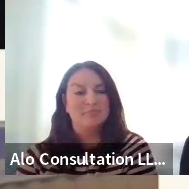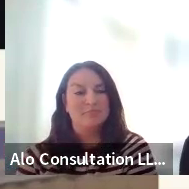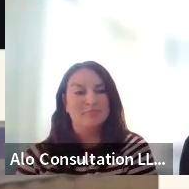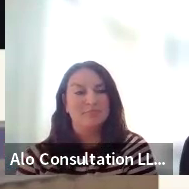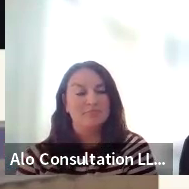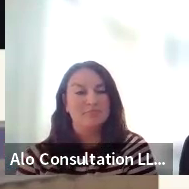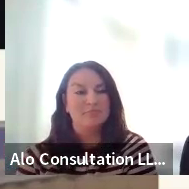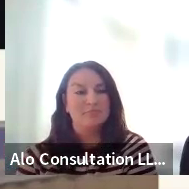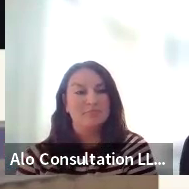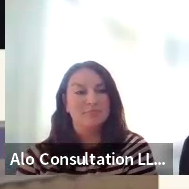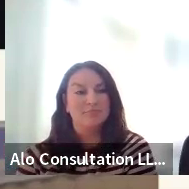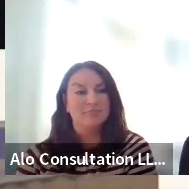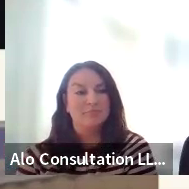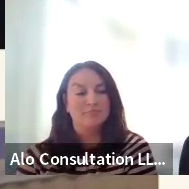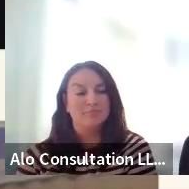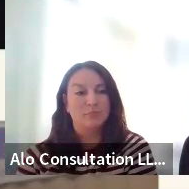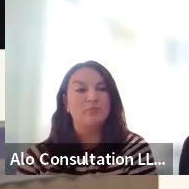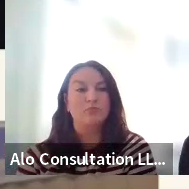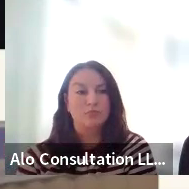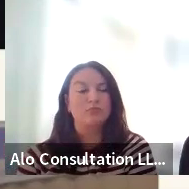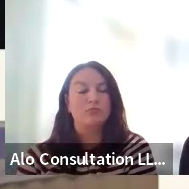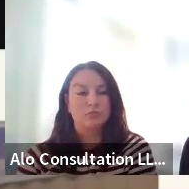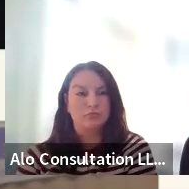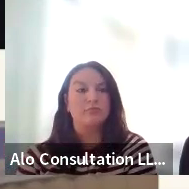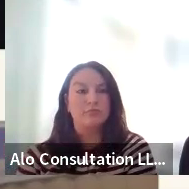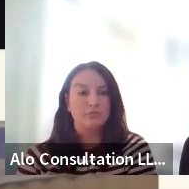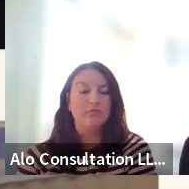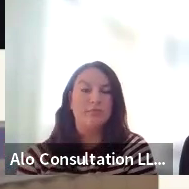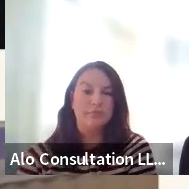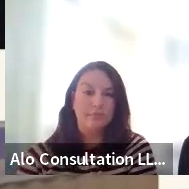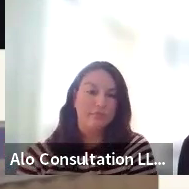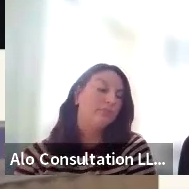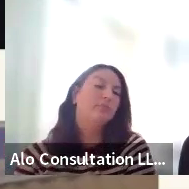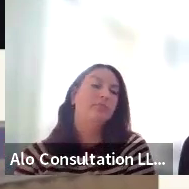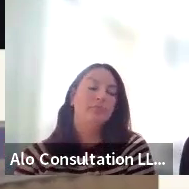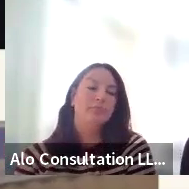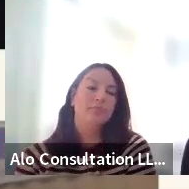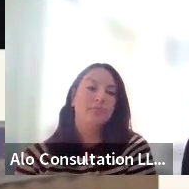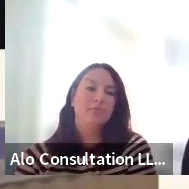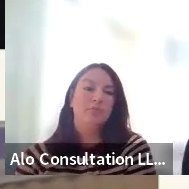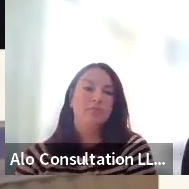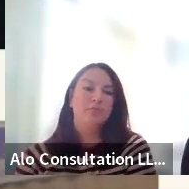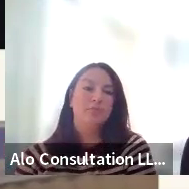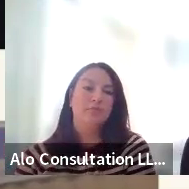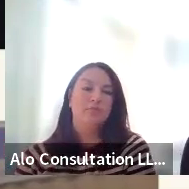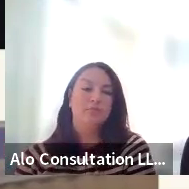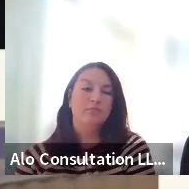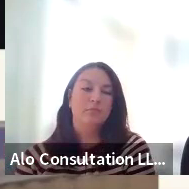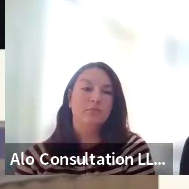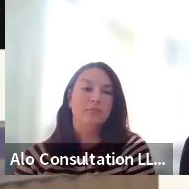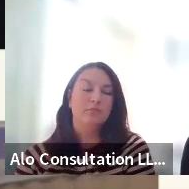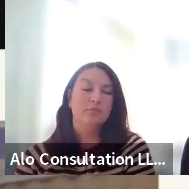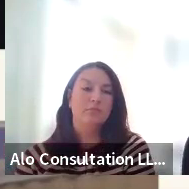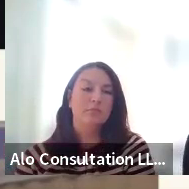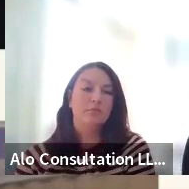now, I'm grateful to say that the Department of Developmental Services and many regional centers across the state are shifting